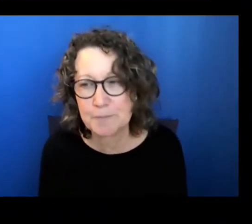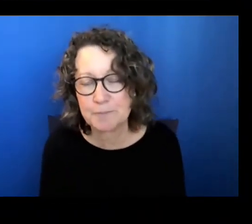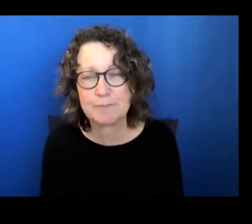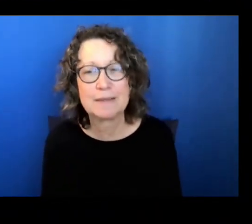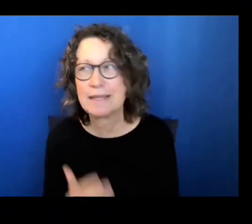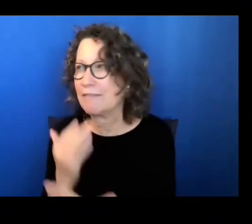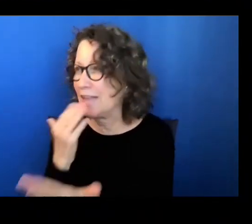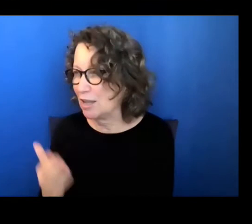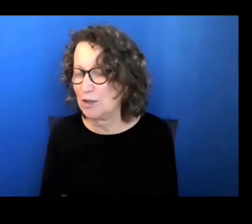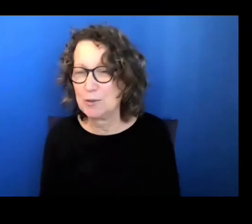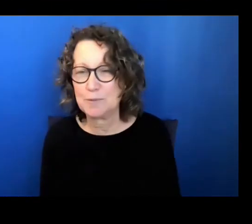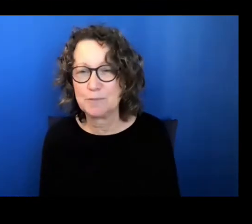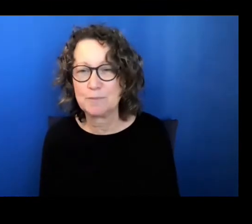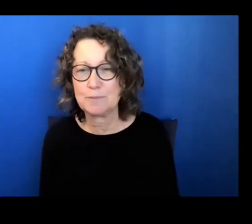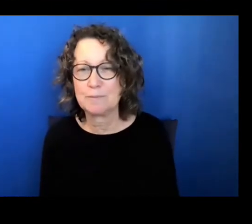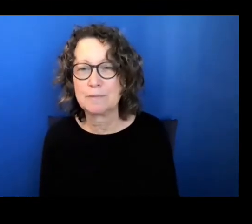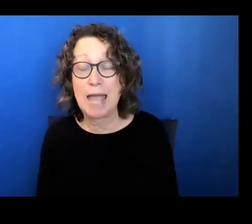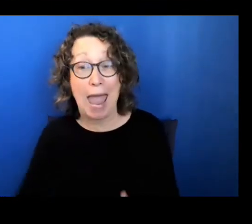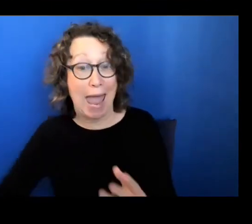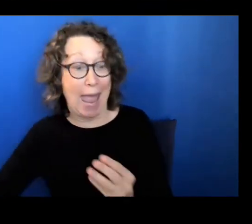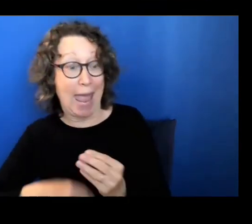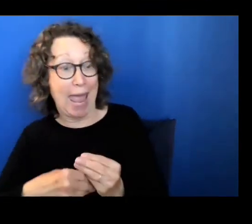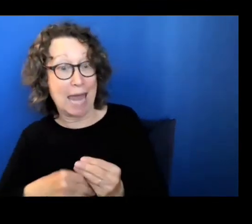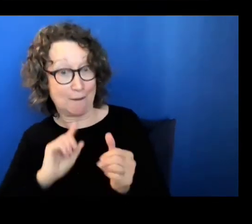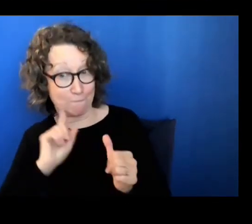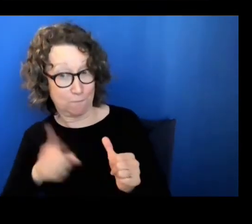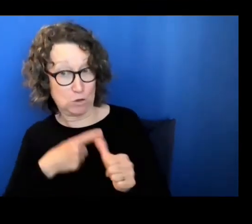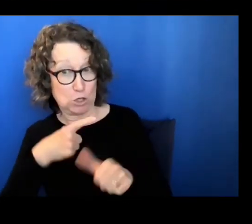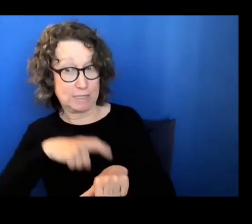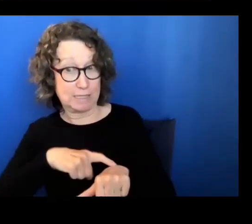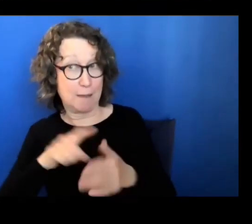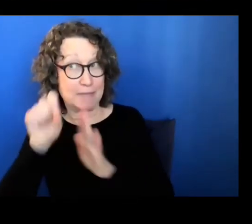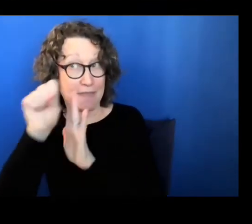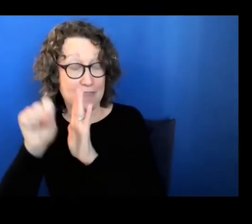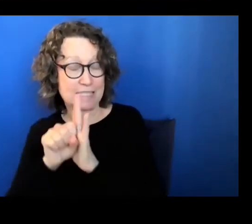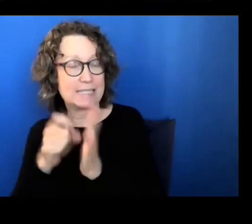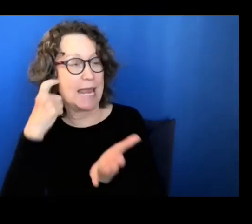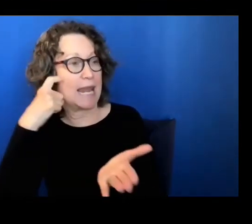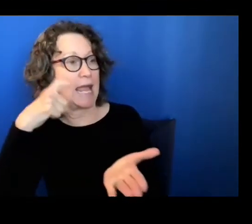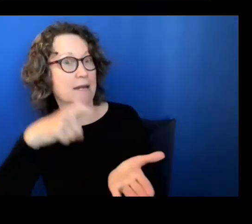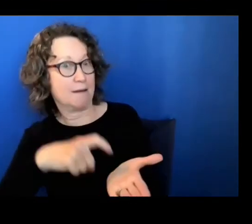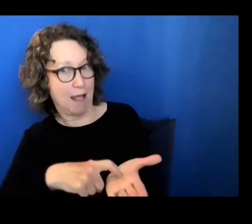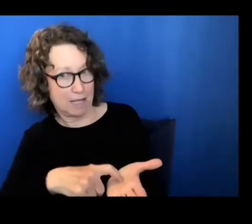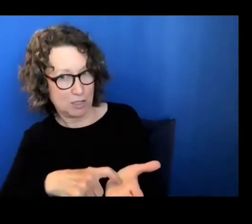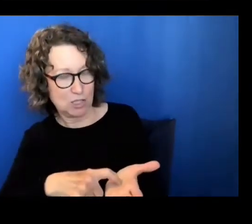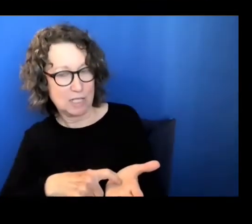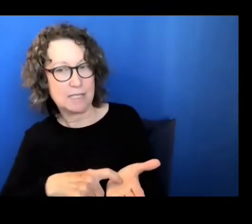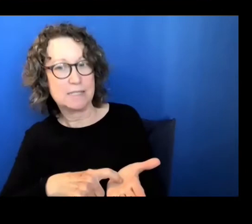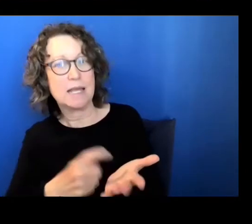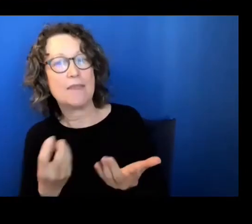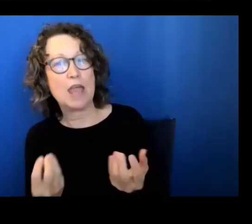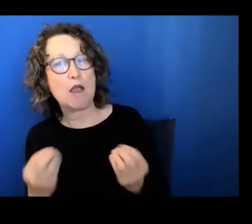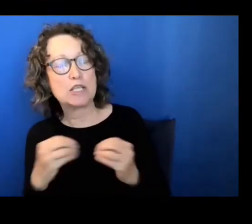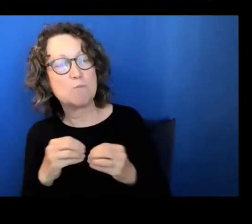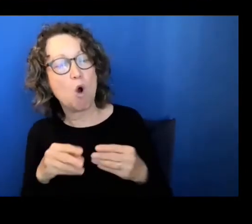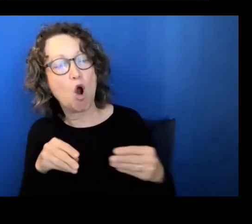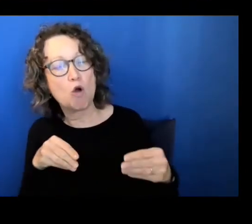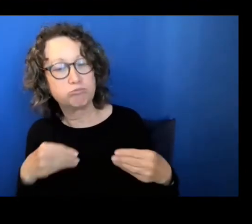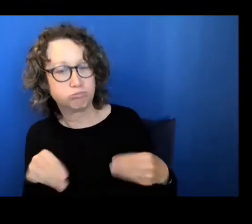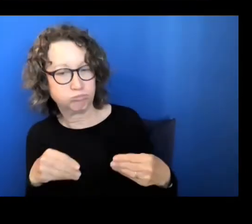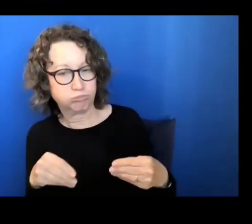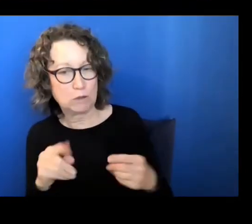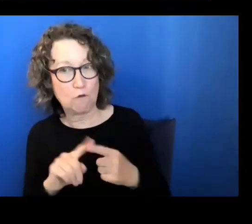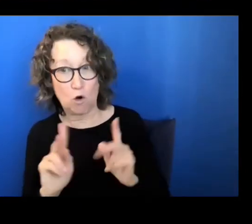Thank you. May I add that this is the first time also that the state acknowledges that there is more leniency